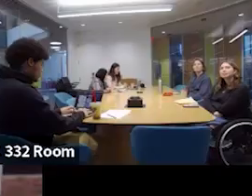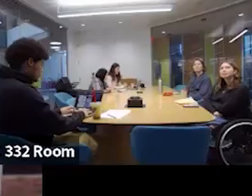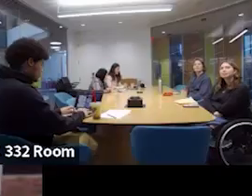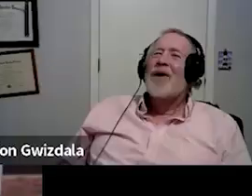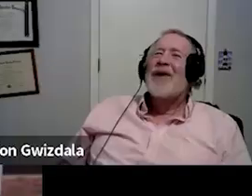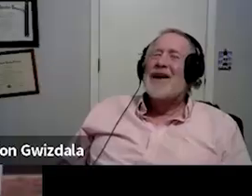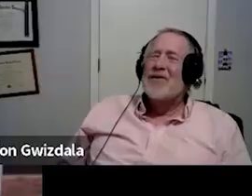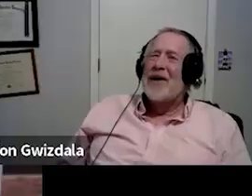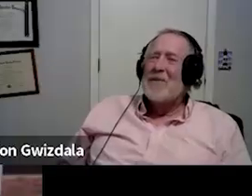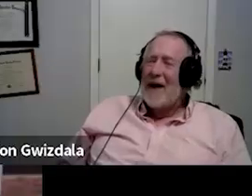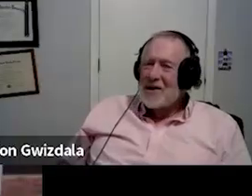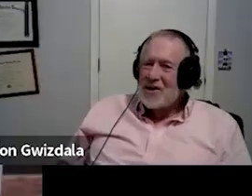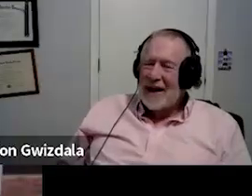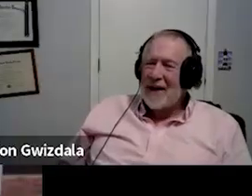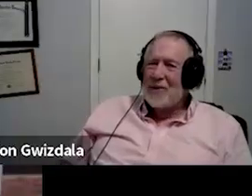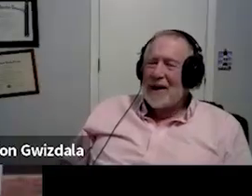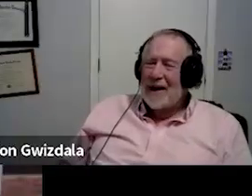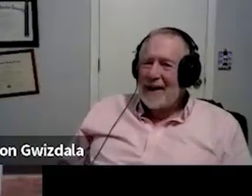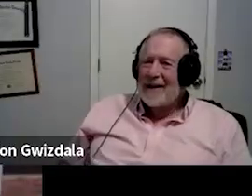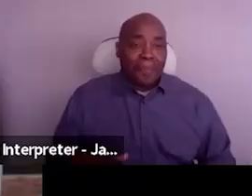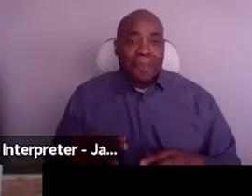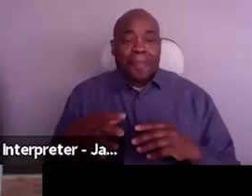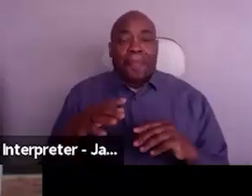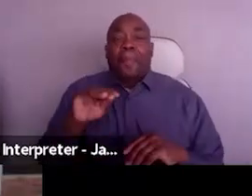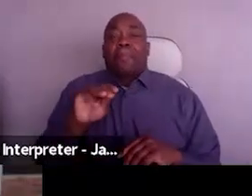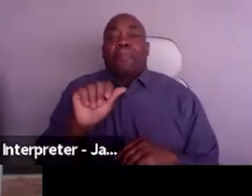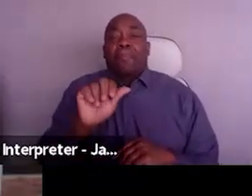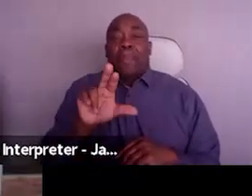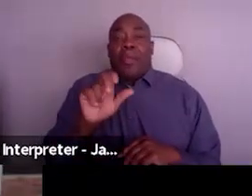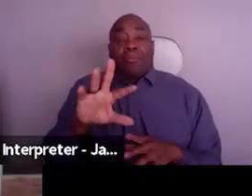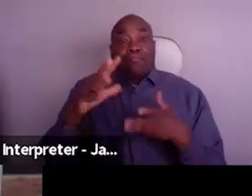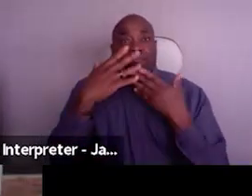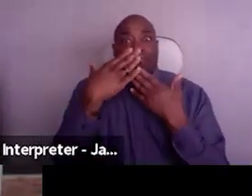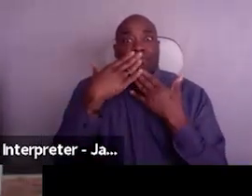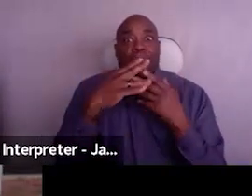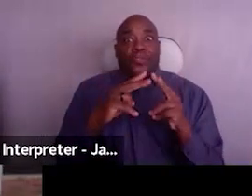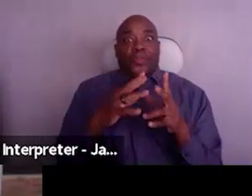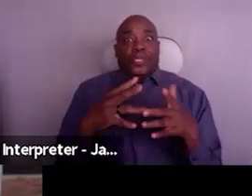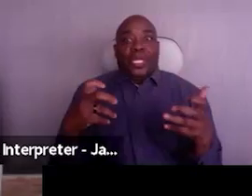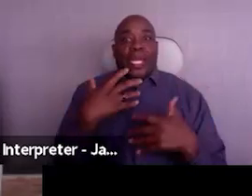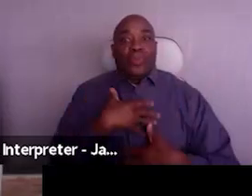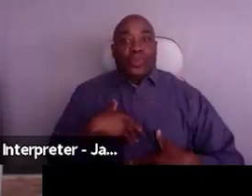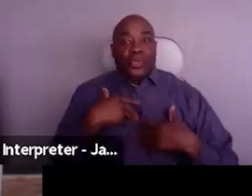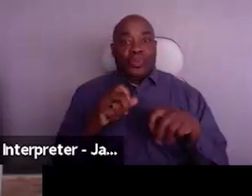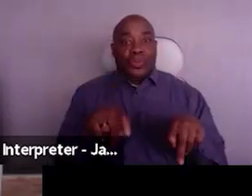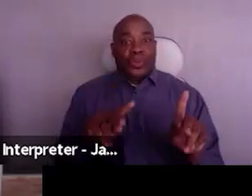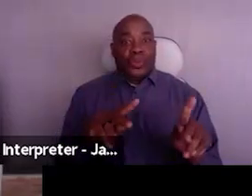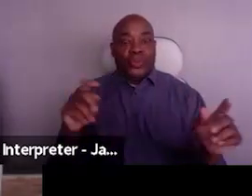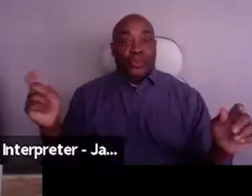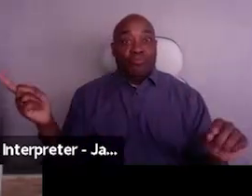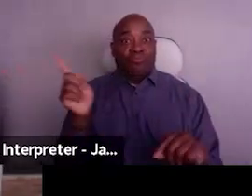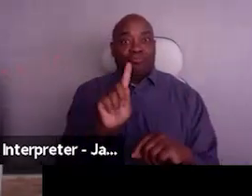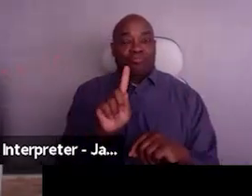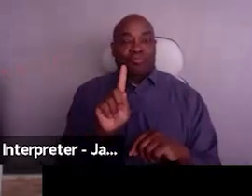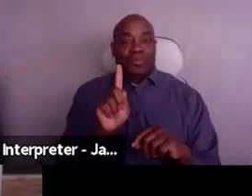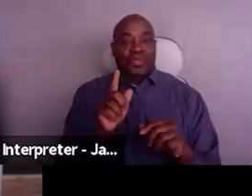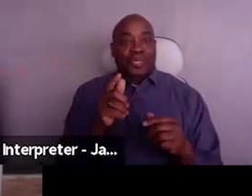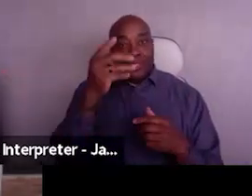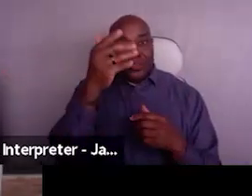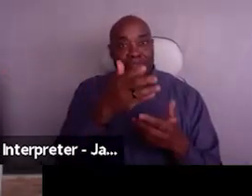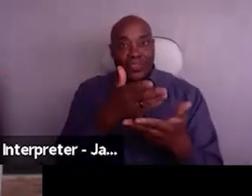away. Well, thank you very much, and I really appreciate the opportunity to come before you and to share